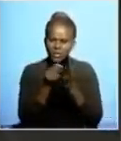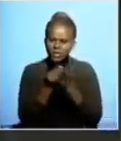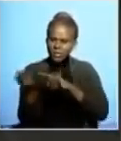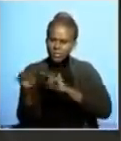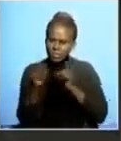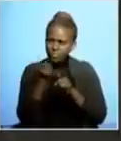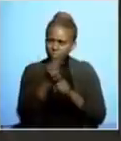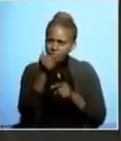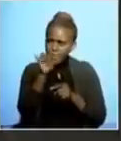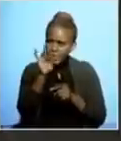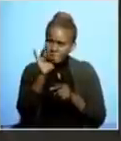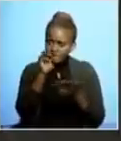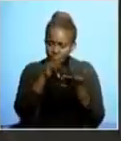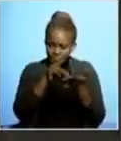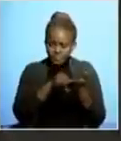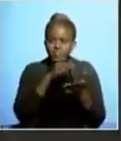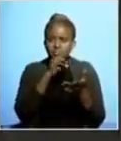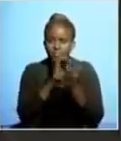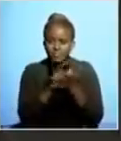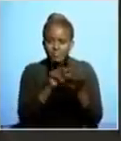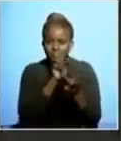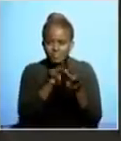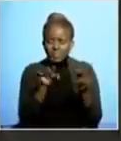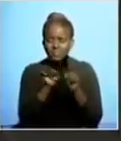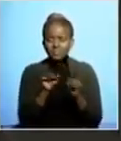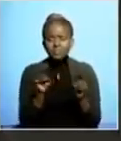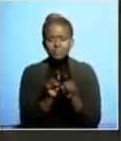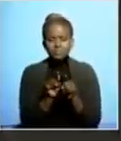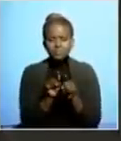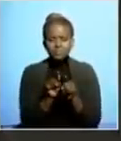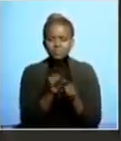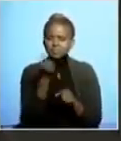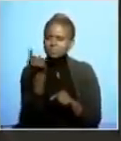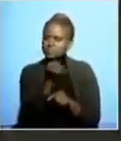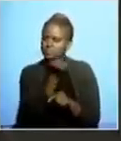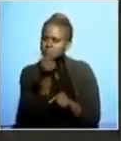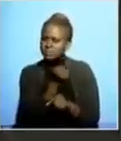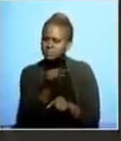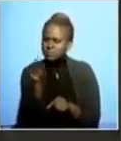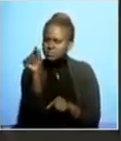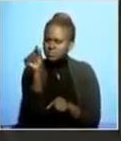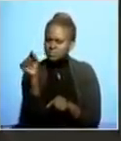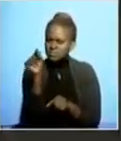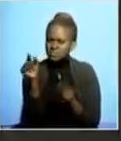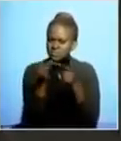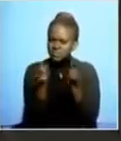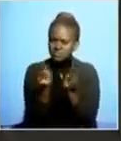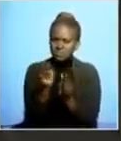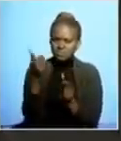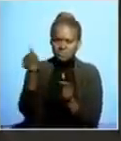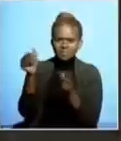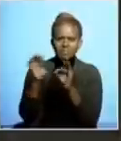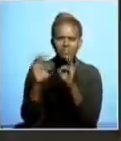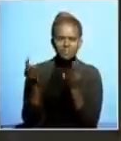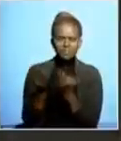million husbands only to a small clique of less than 10 families.